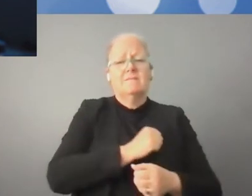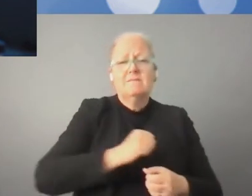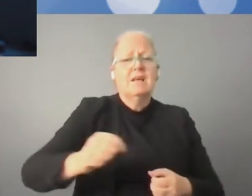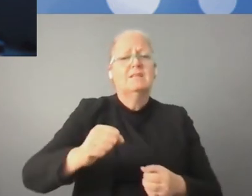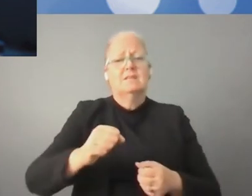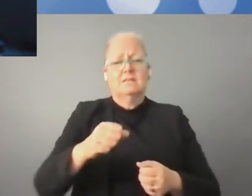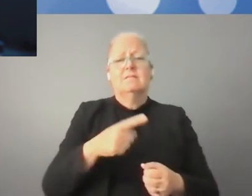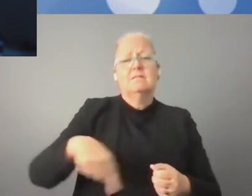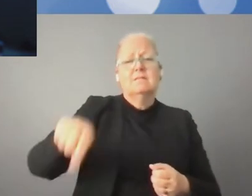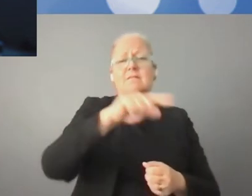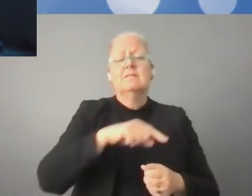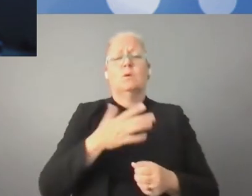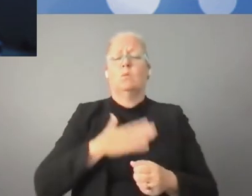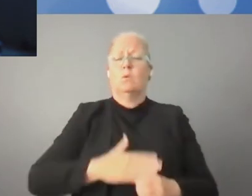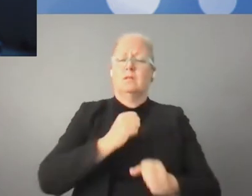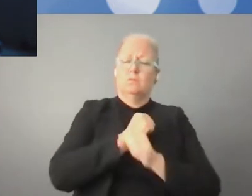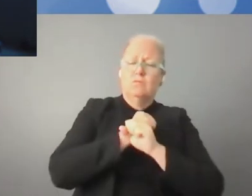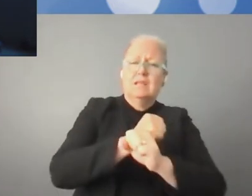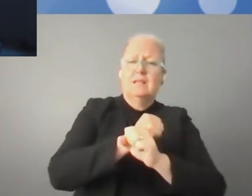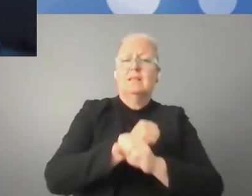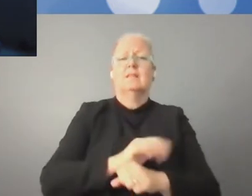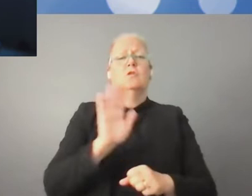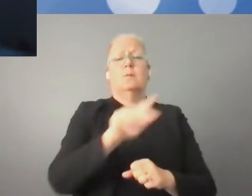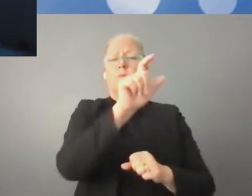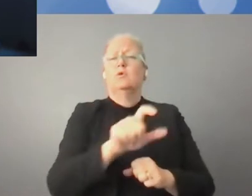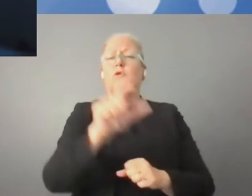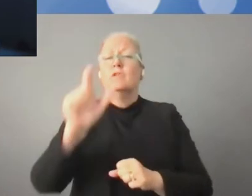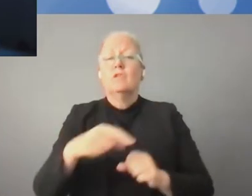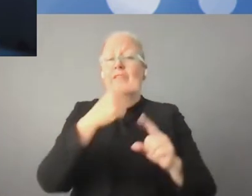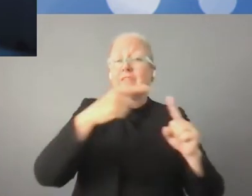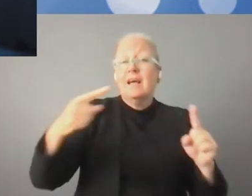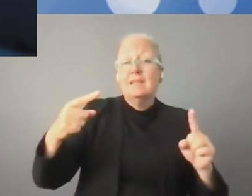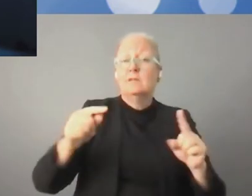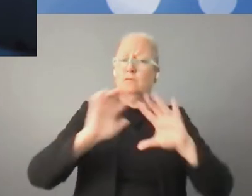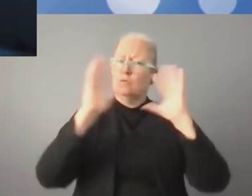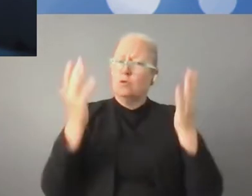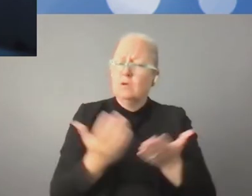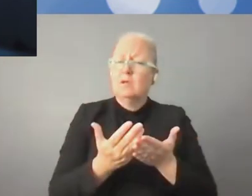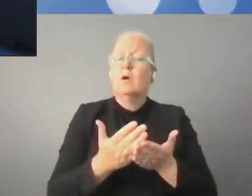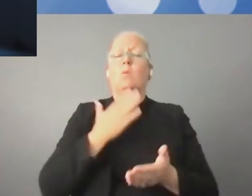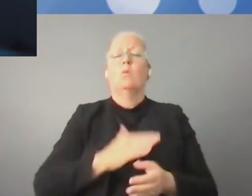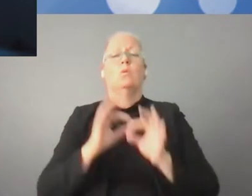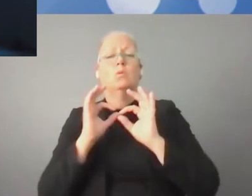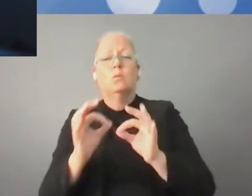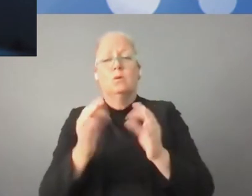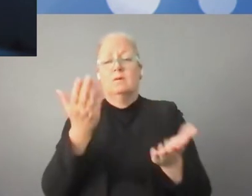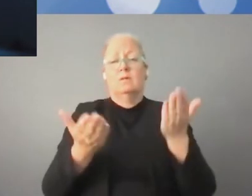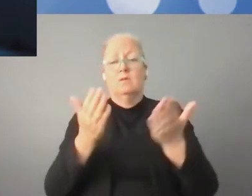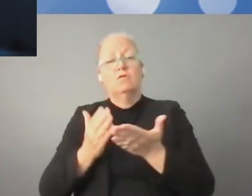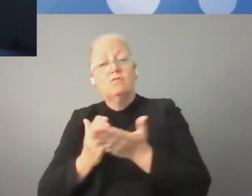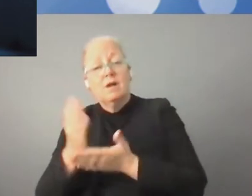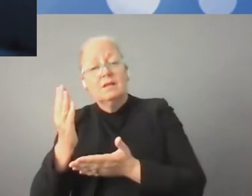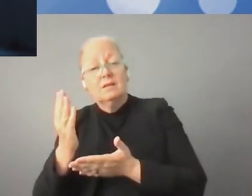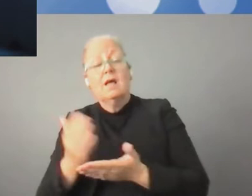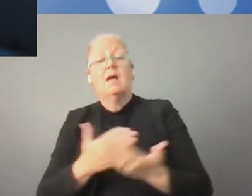protection of the personal data on the global scale in order to balance the rights and responsibilities